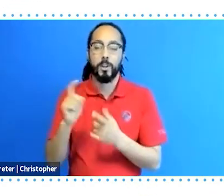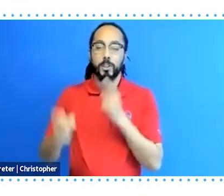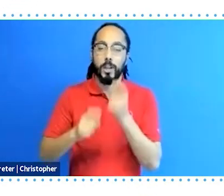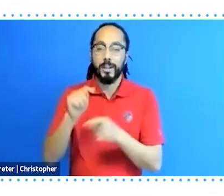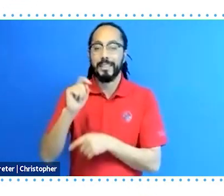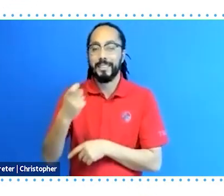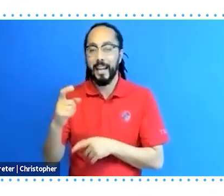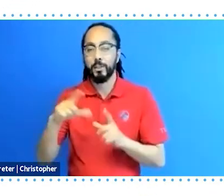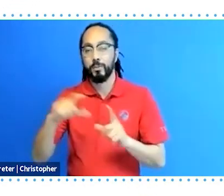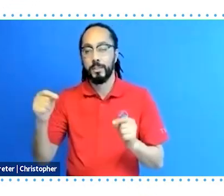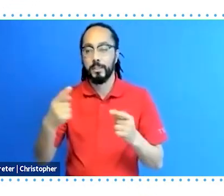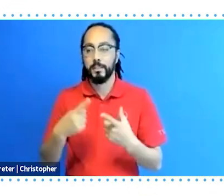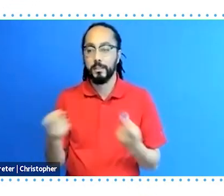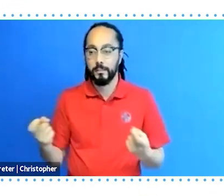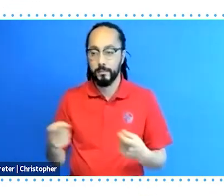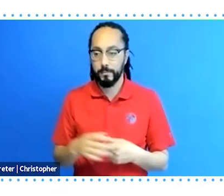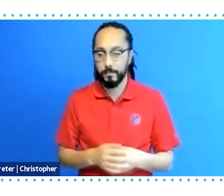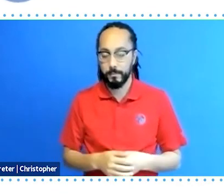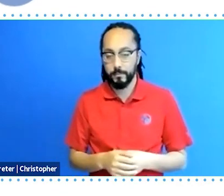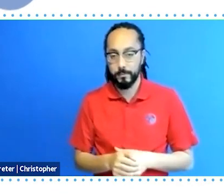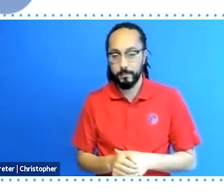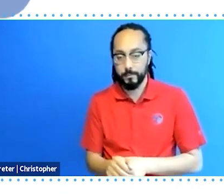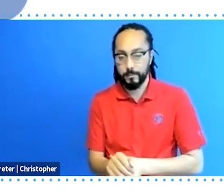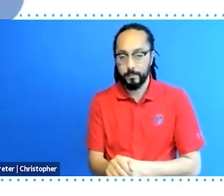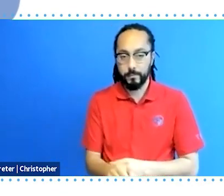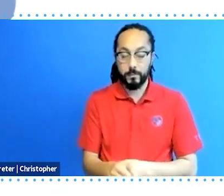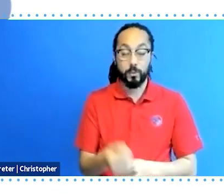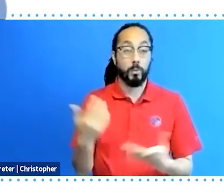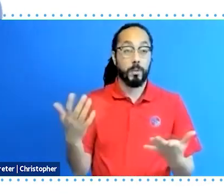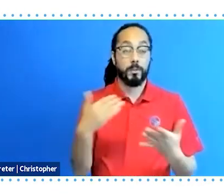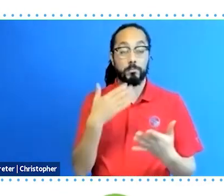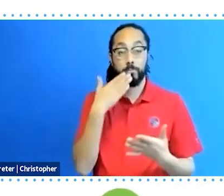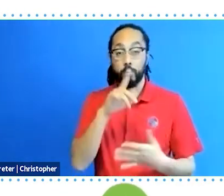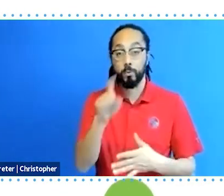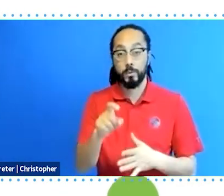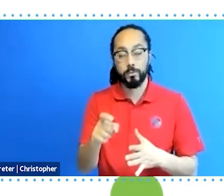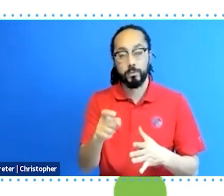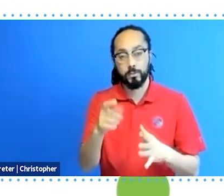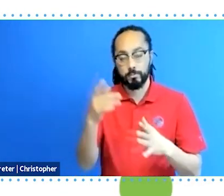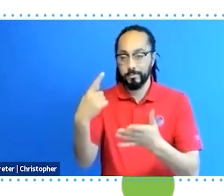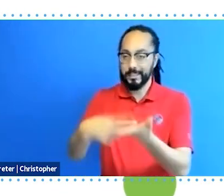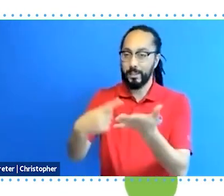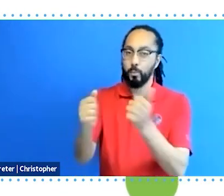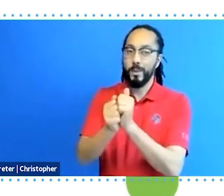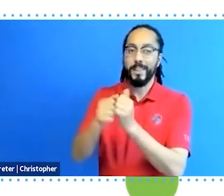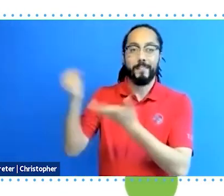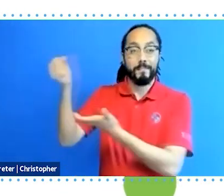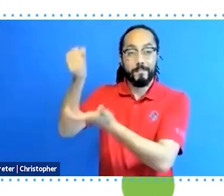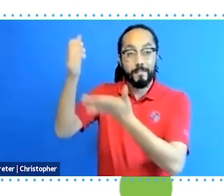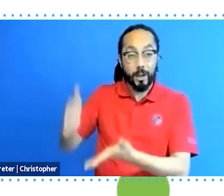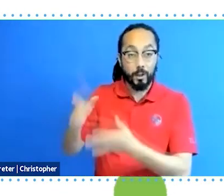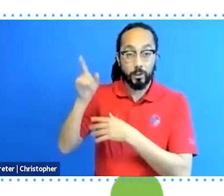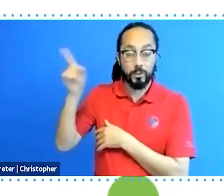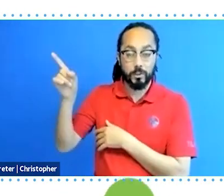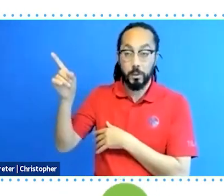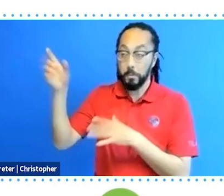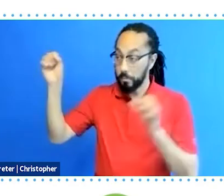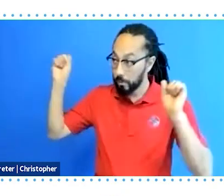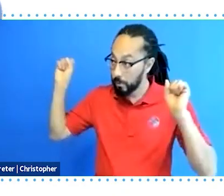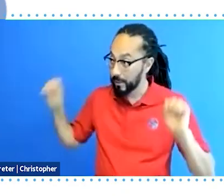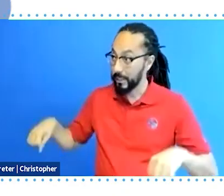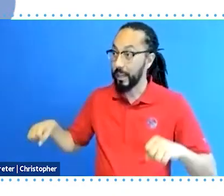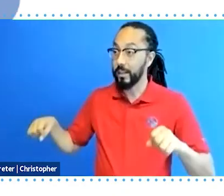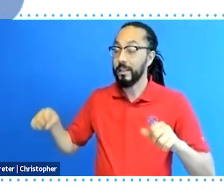maybe it would be a question to talk to funders about, to kind of say, is there a world for them where they can have the